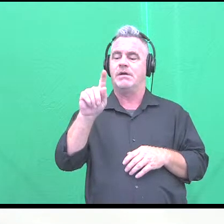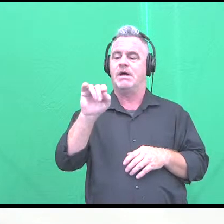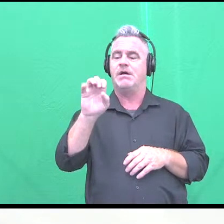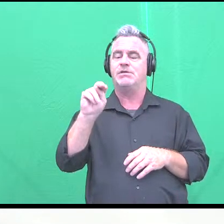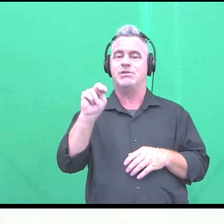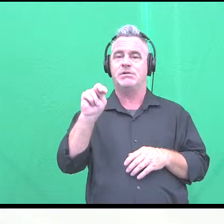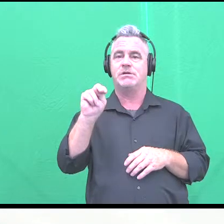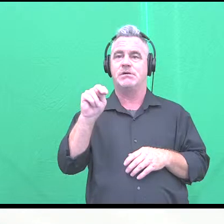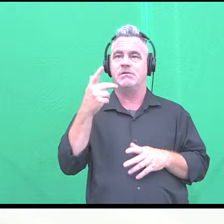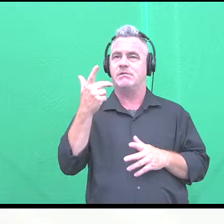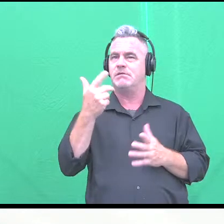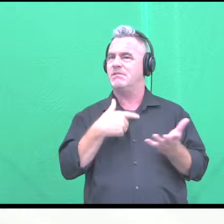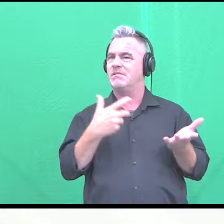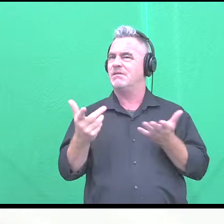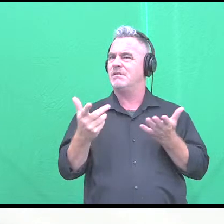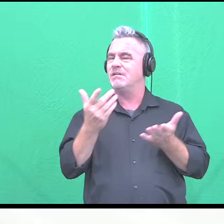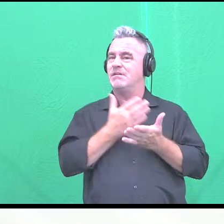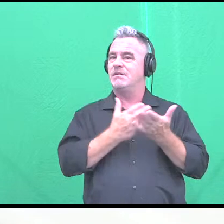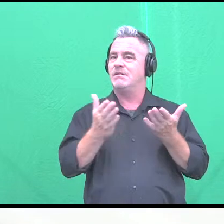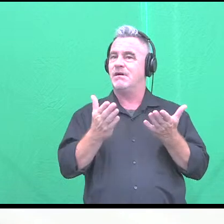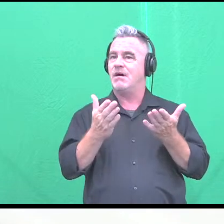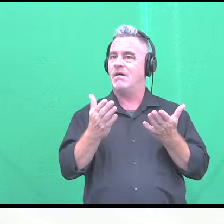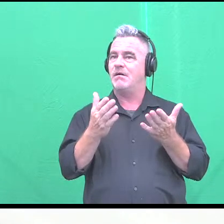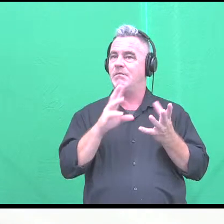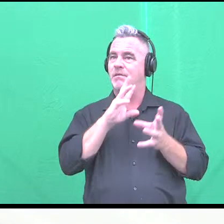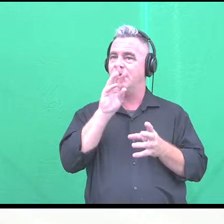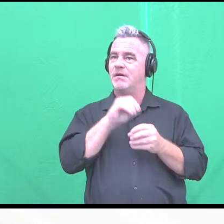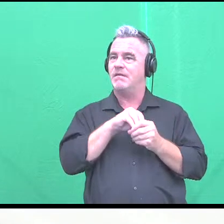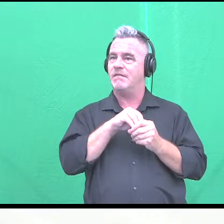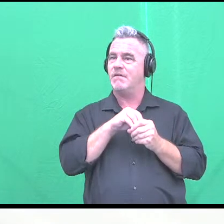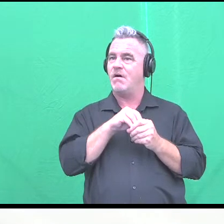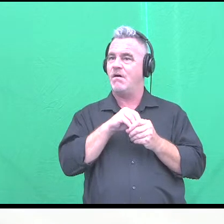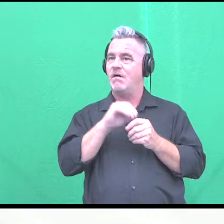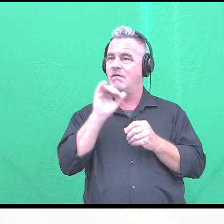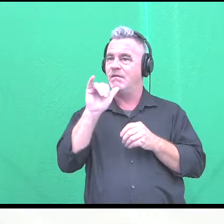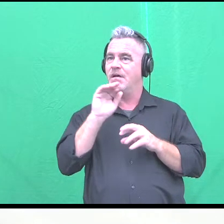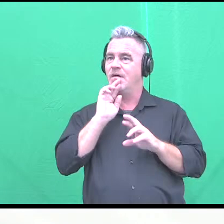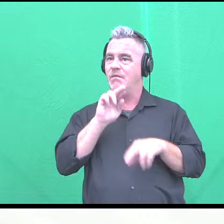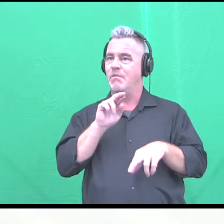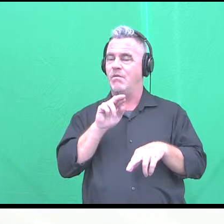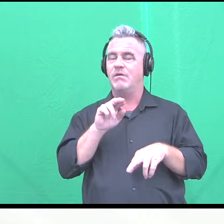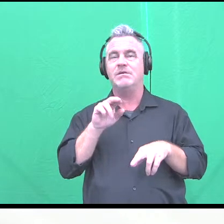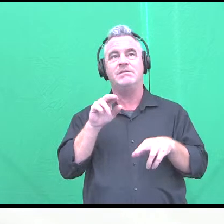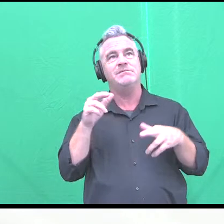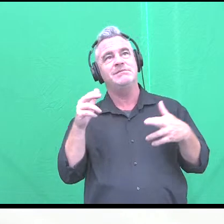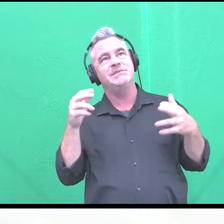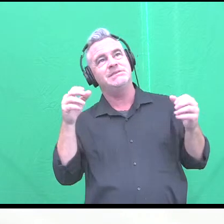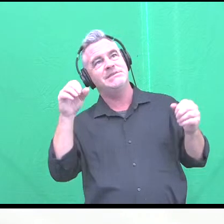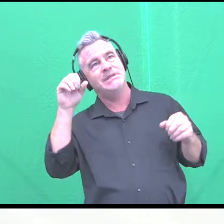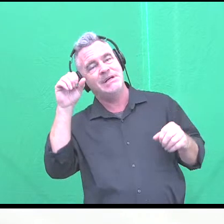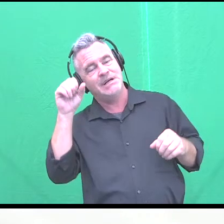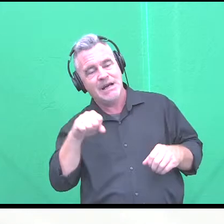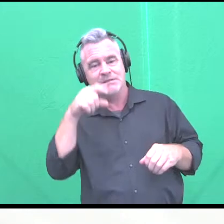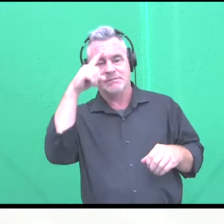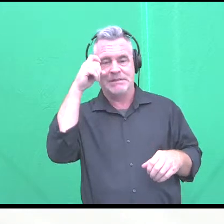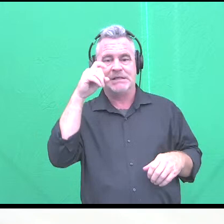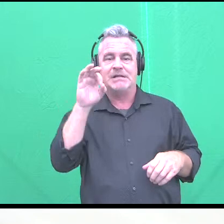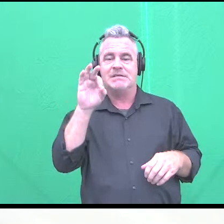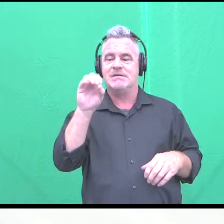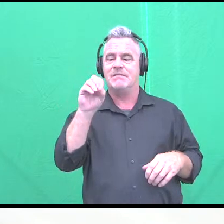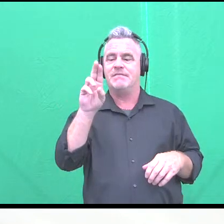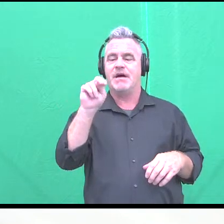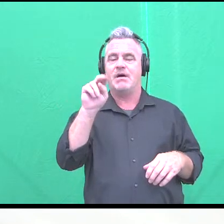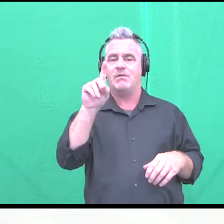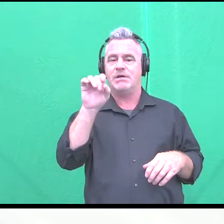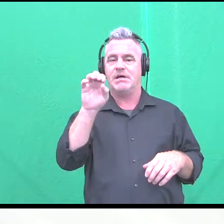they belong in this report? Well, I guess they do, because the foundation is another opportunity for us to interface with